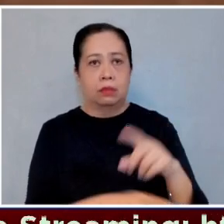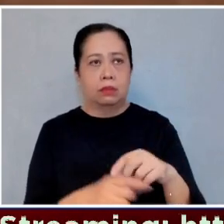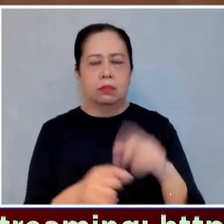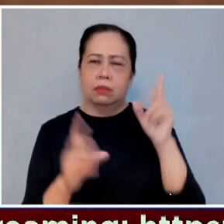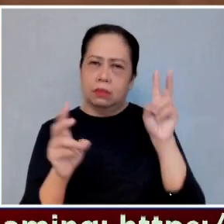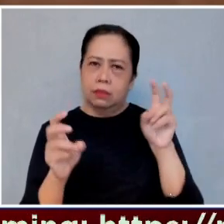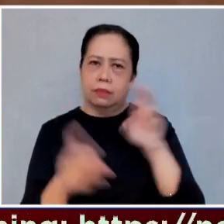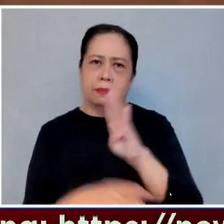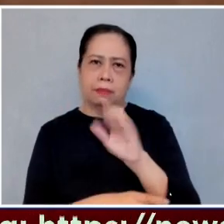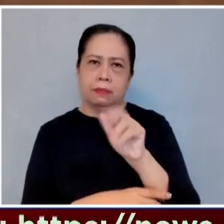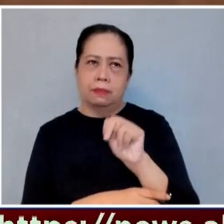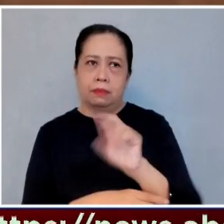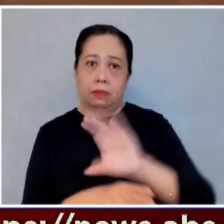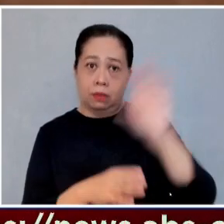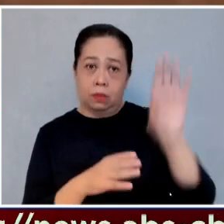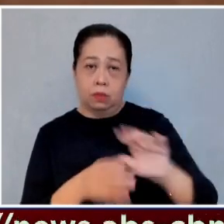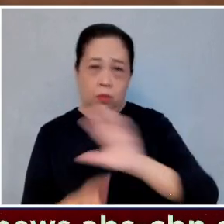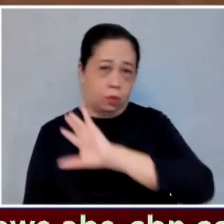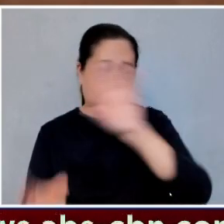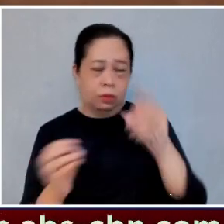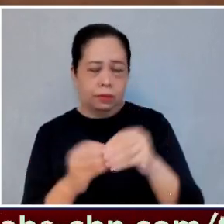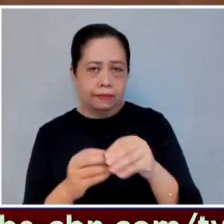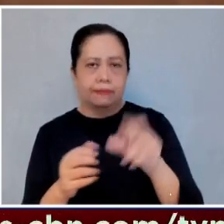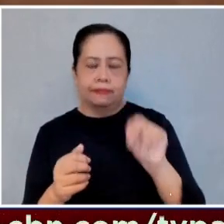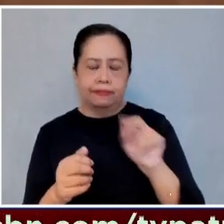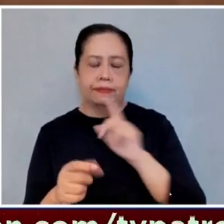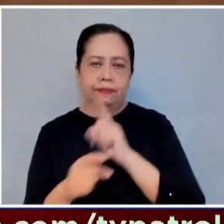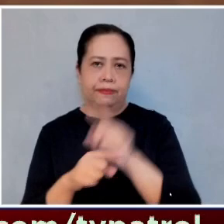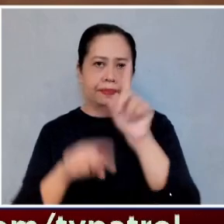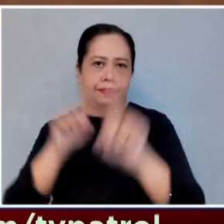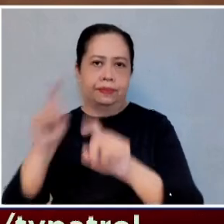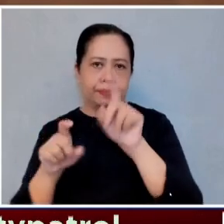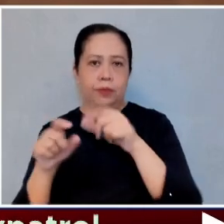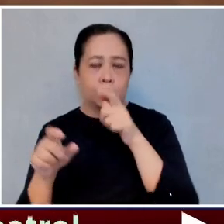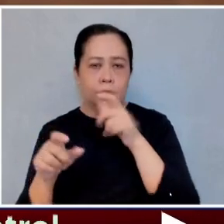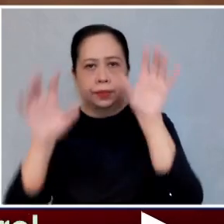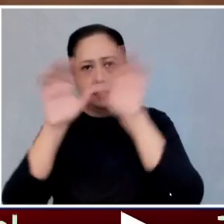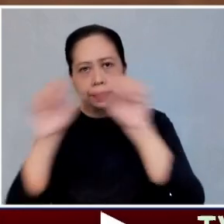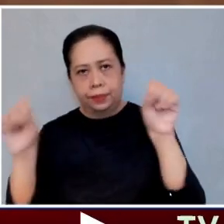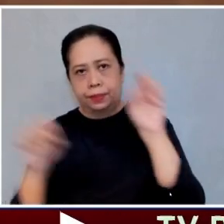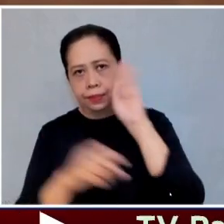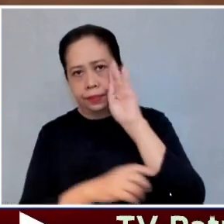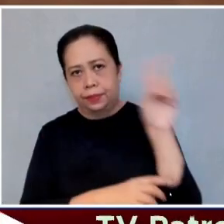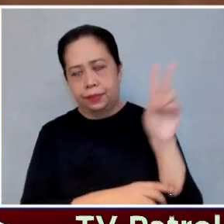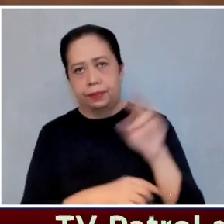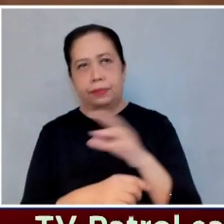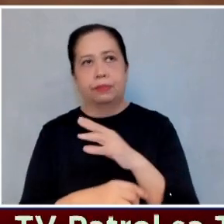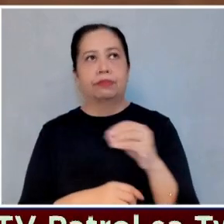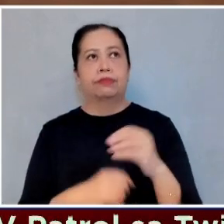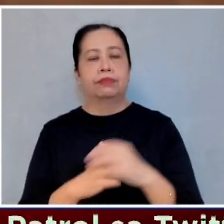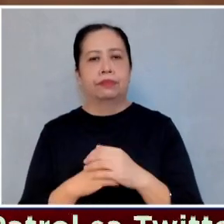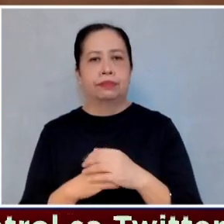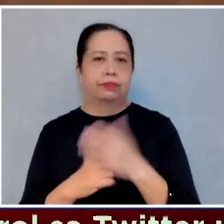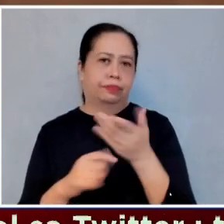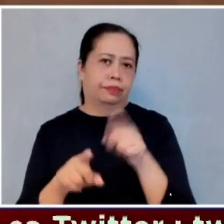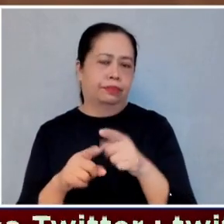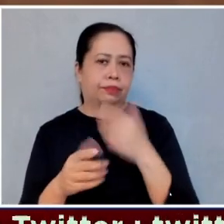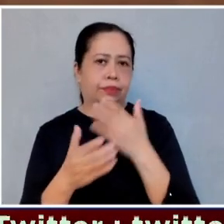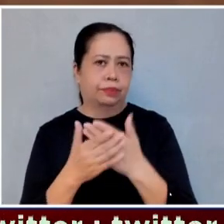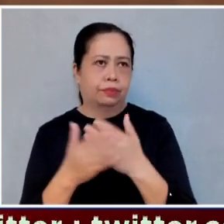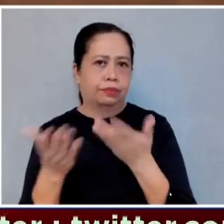the industry completely, kailangan ho natin tanungin si President BBM. And it's also going to be a